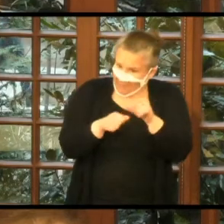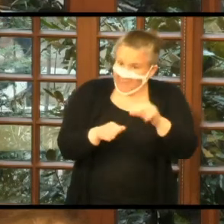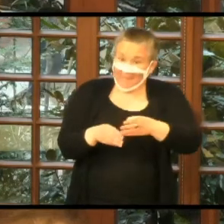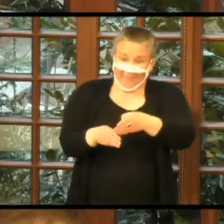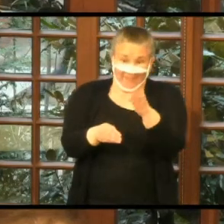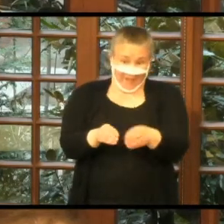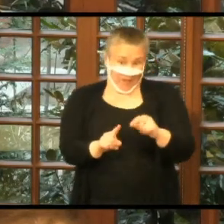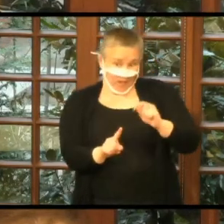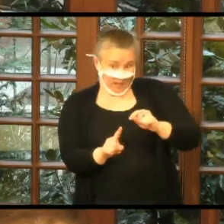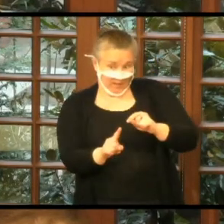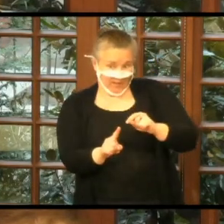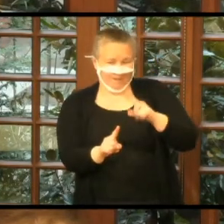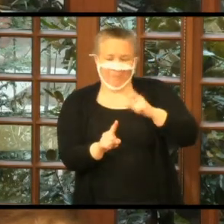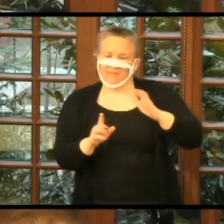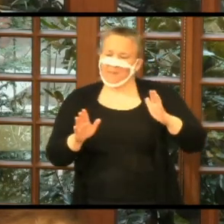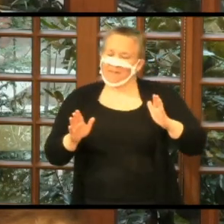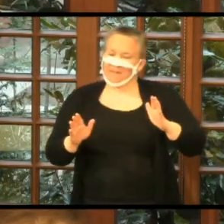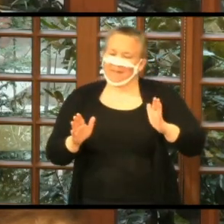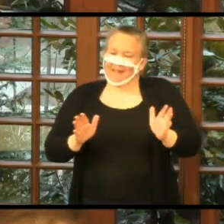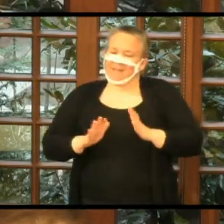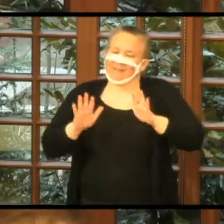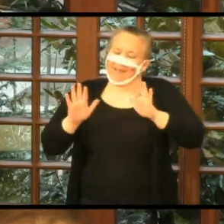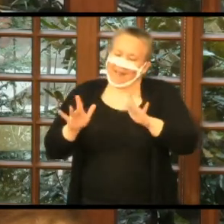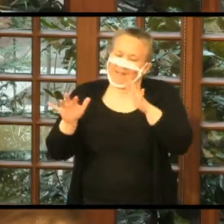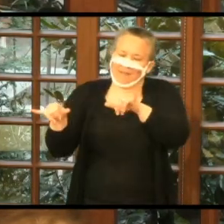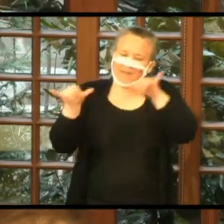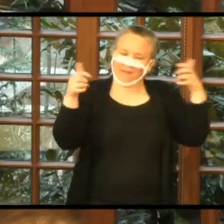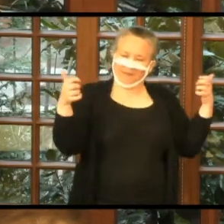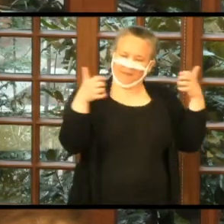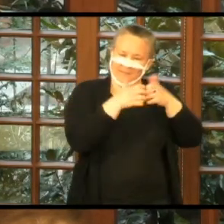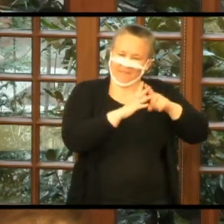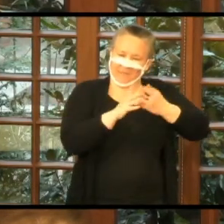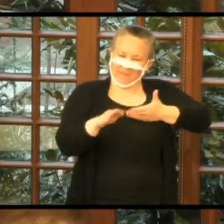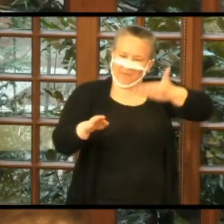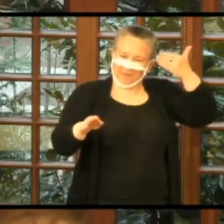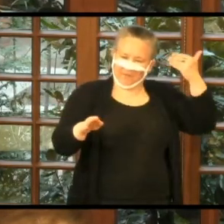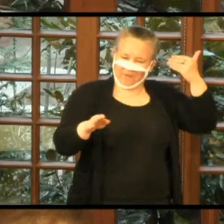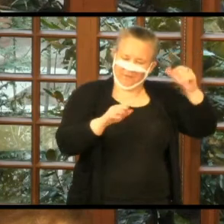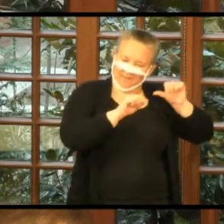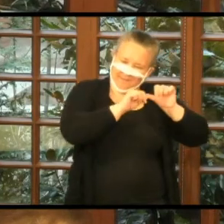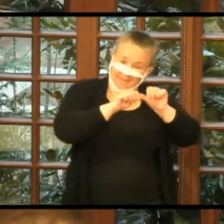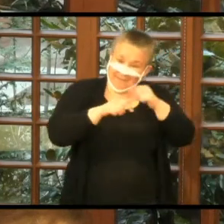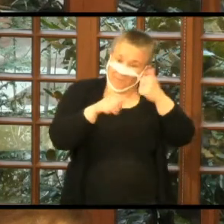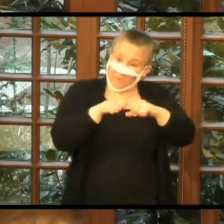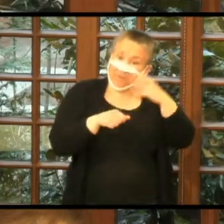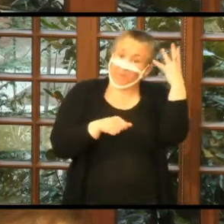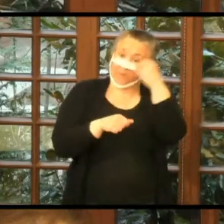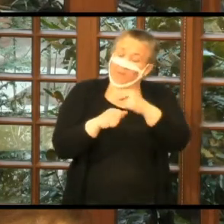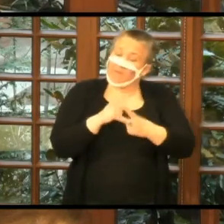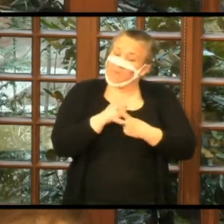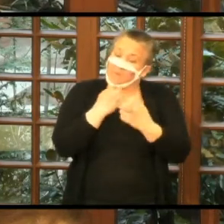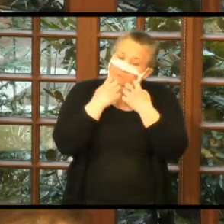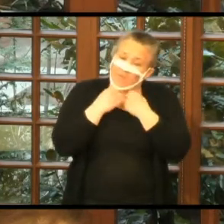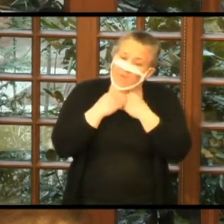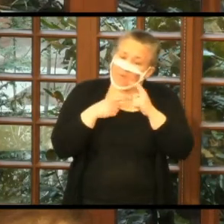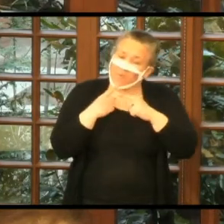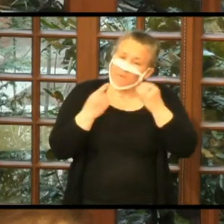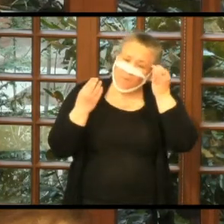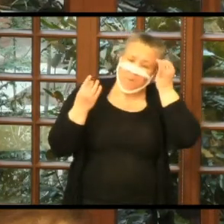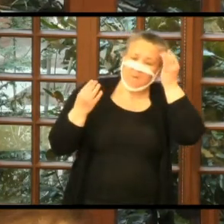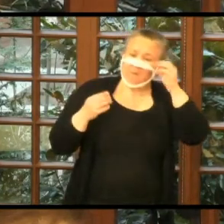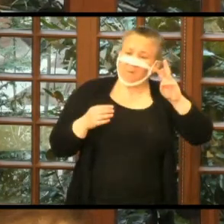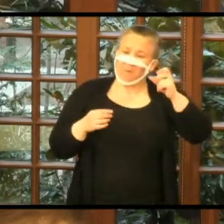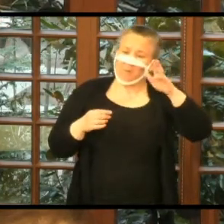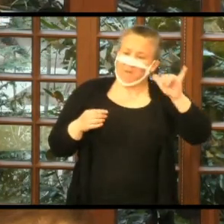end must be as elegant as the beginning. Remember that beauty is preserved only when wonder and